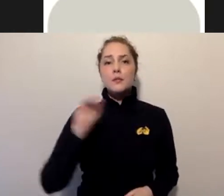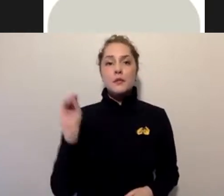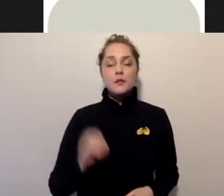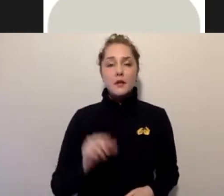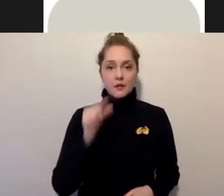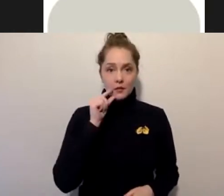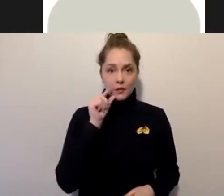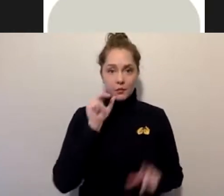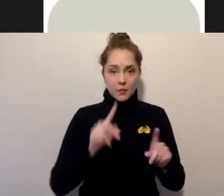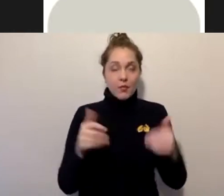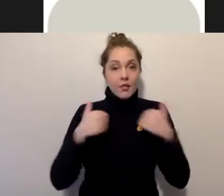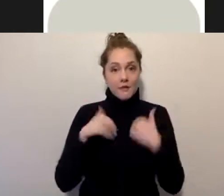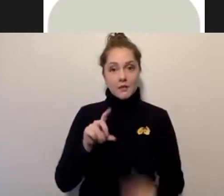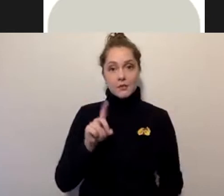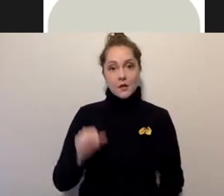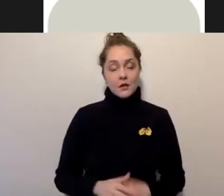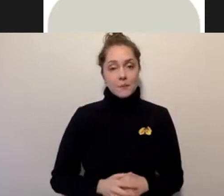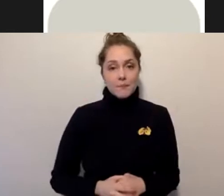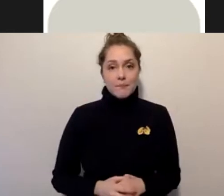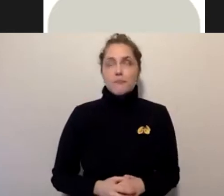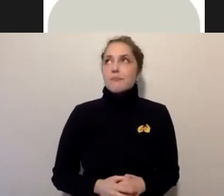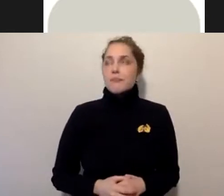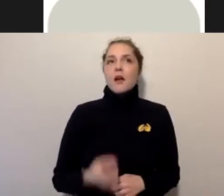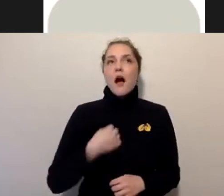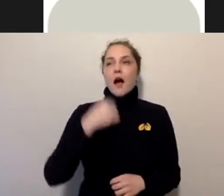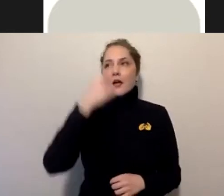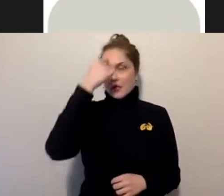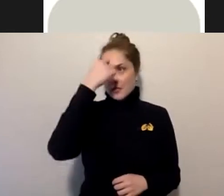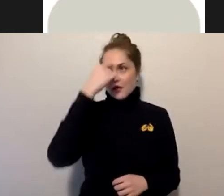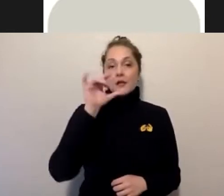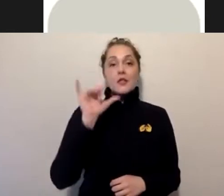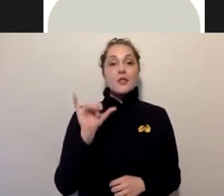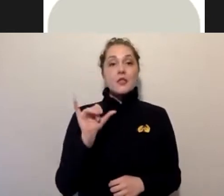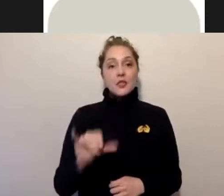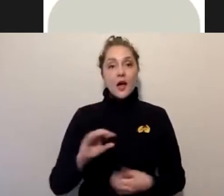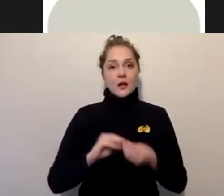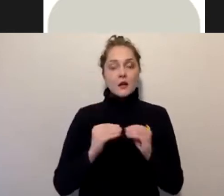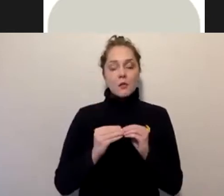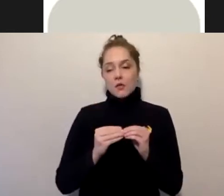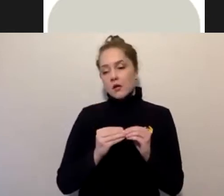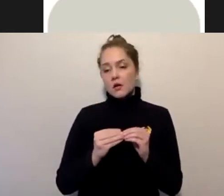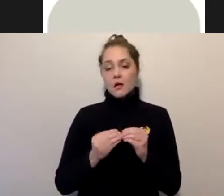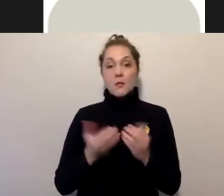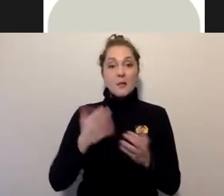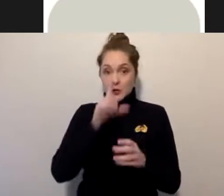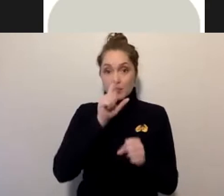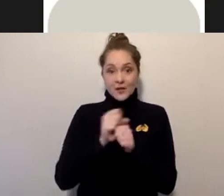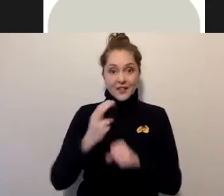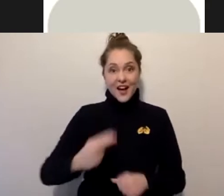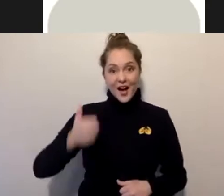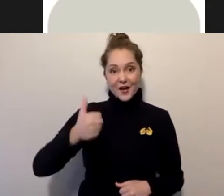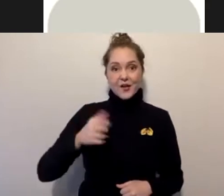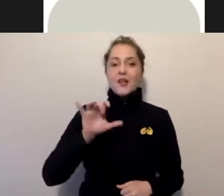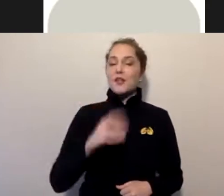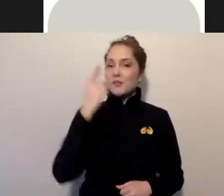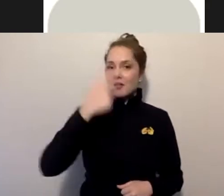are living with a disability. And I think that number is perhaps slightly higher, which is why I do